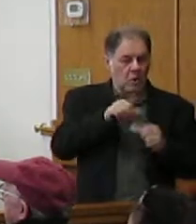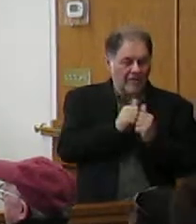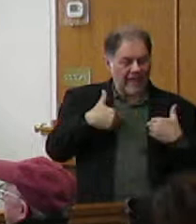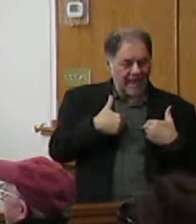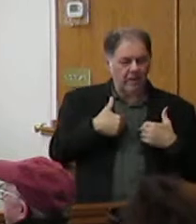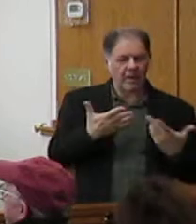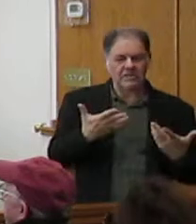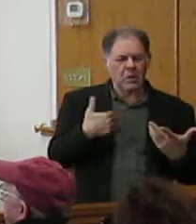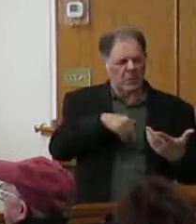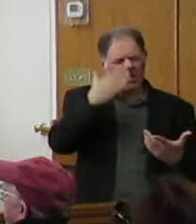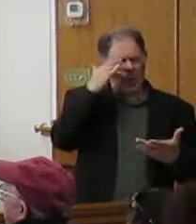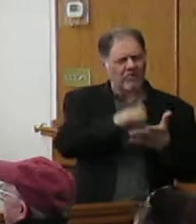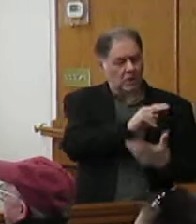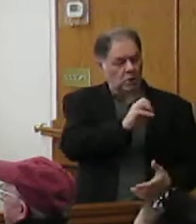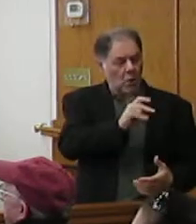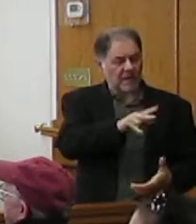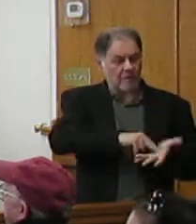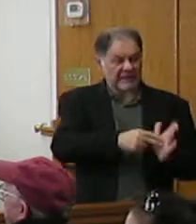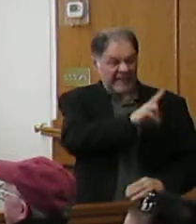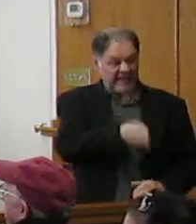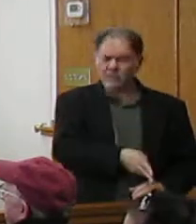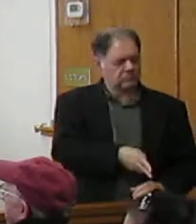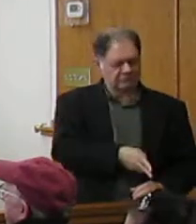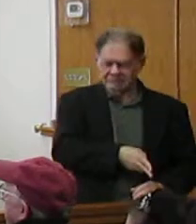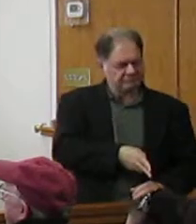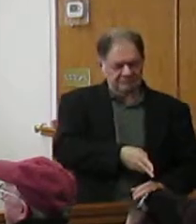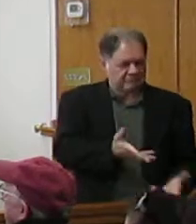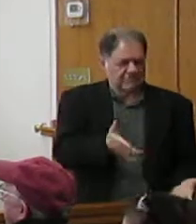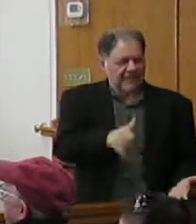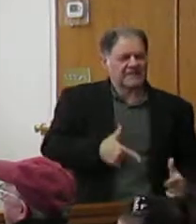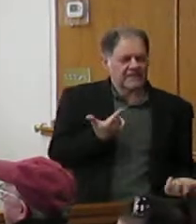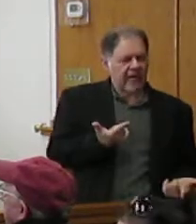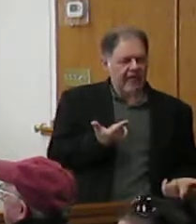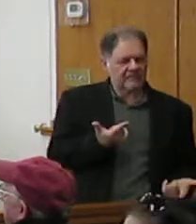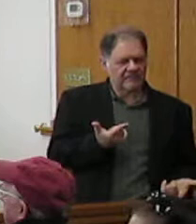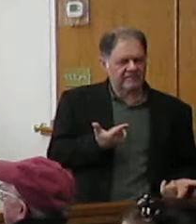animal advocacy, we know that that is not reality, unfortunately. It's just life.